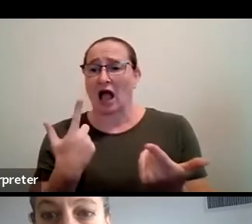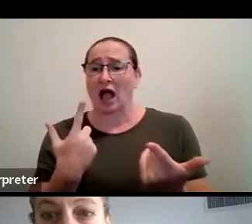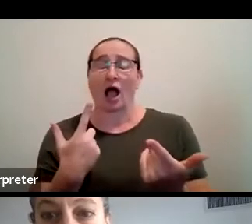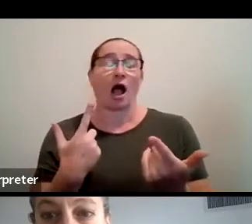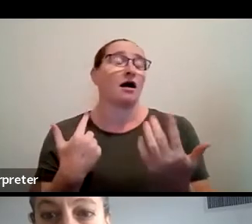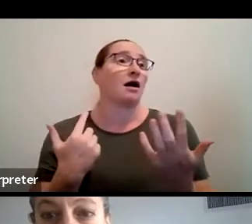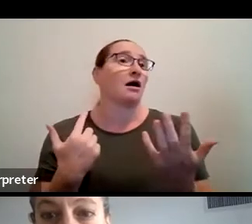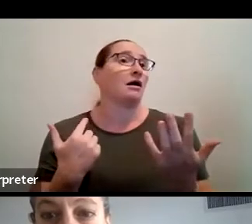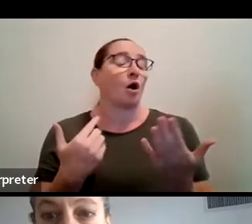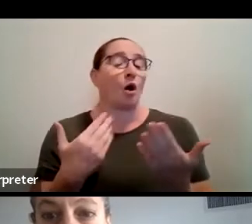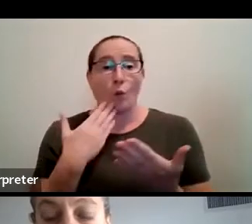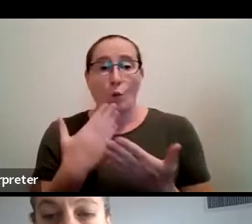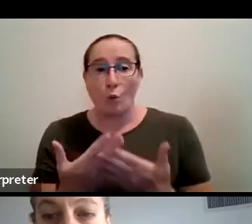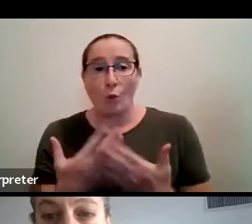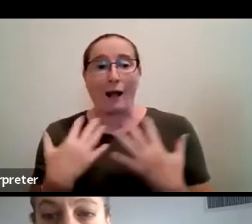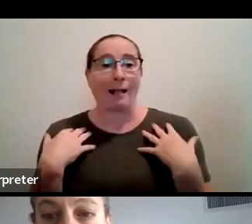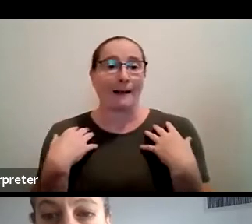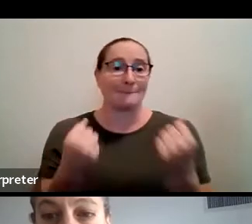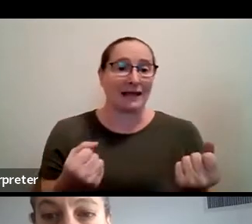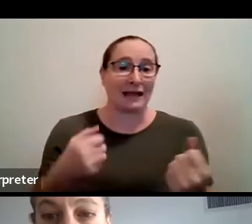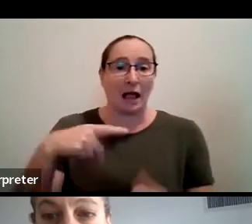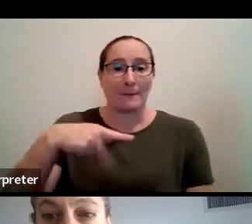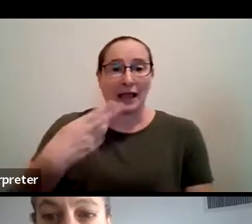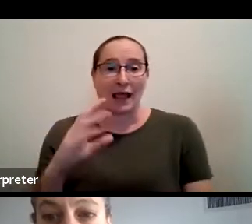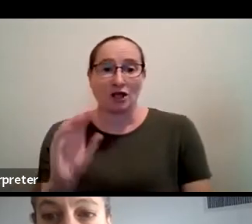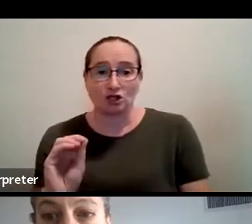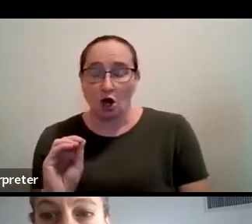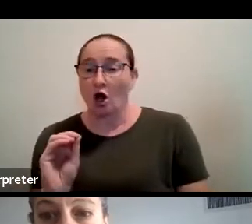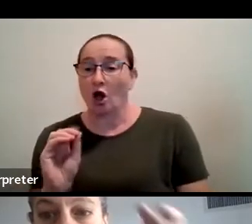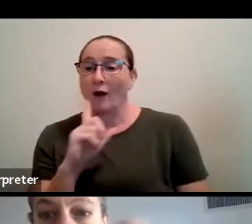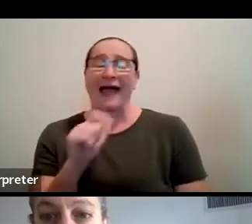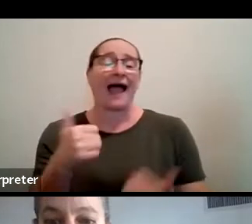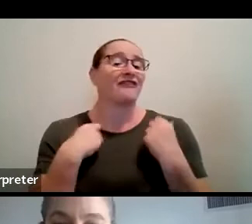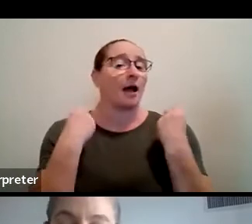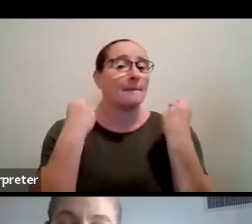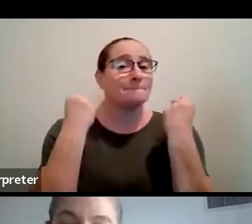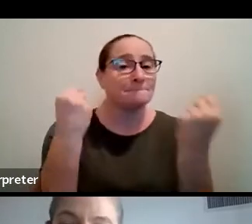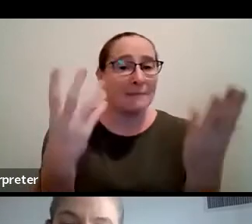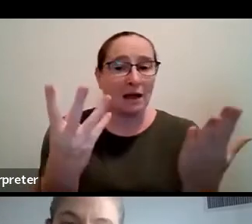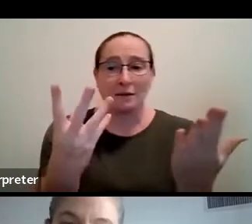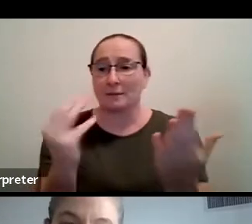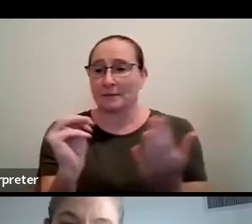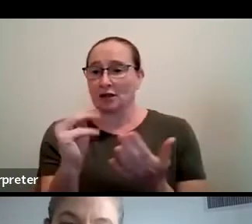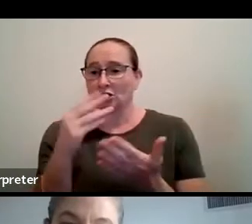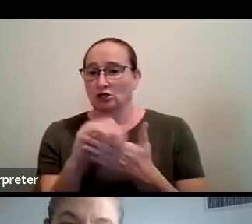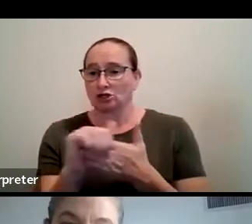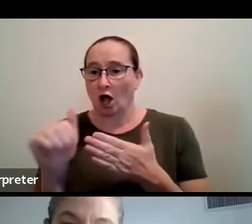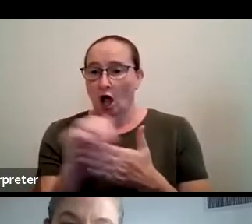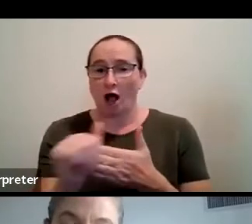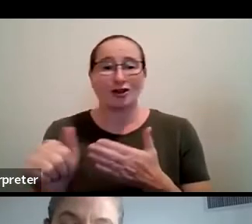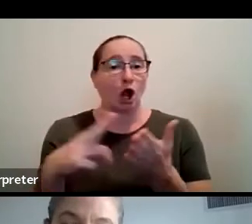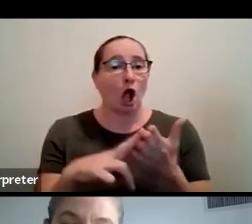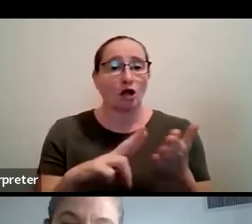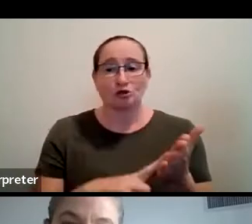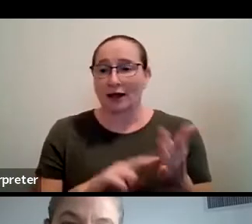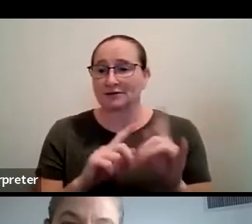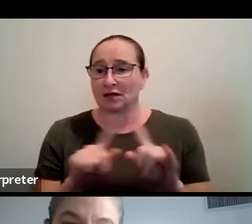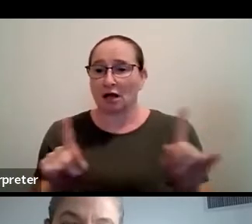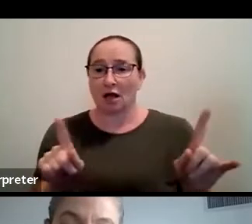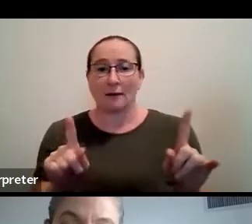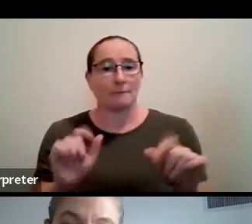well-resourced, well-heeled PHO who has engaged in multi-million-dollar no-compete contracts, but has designated